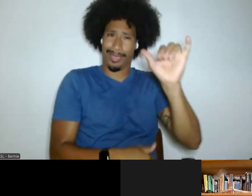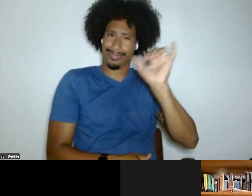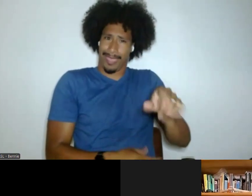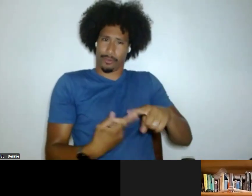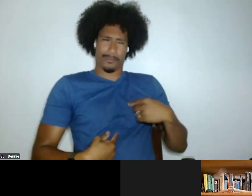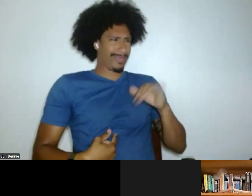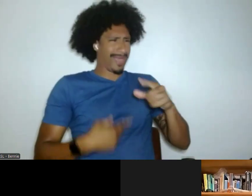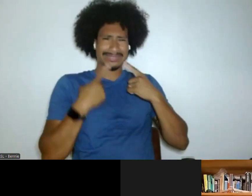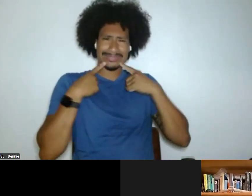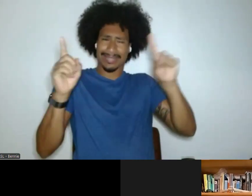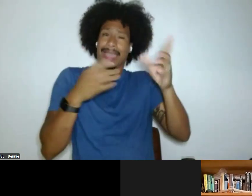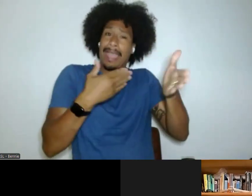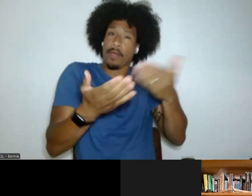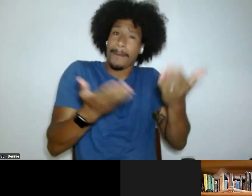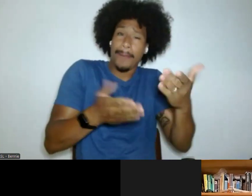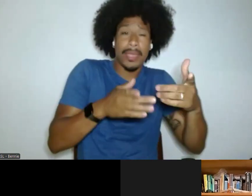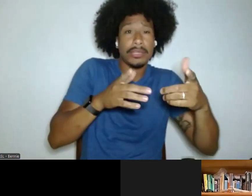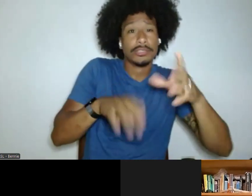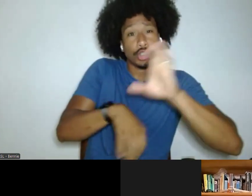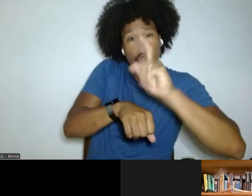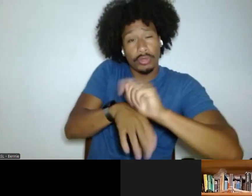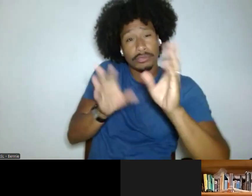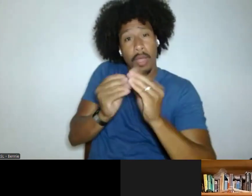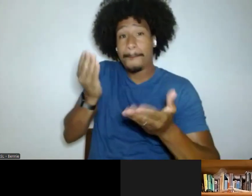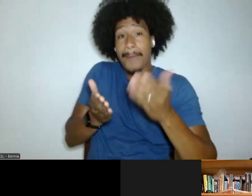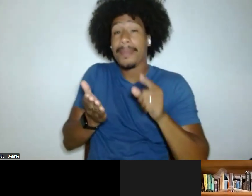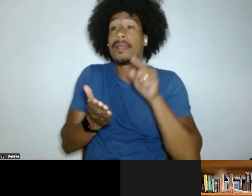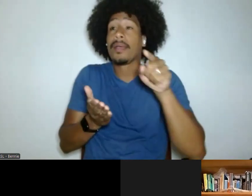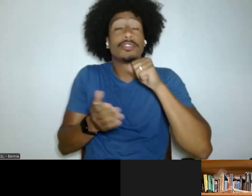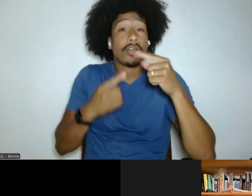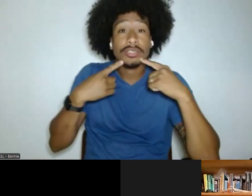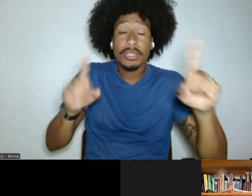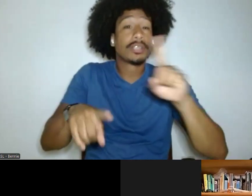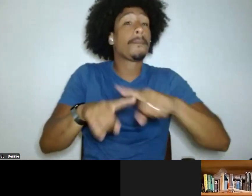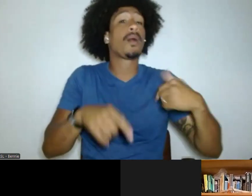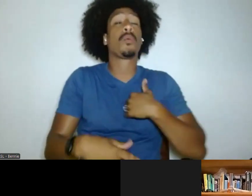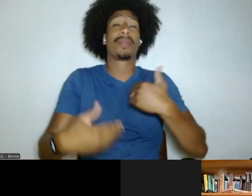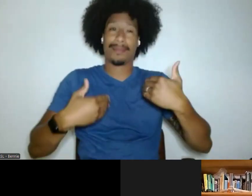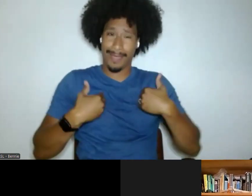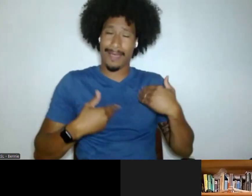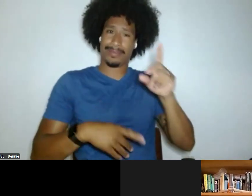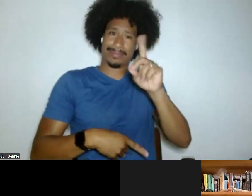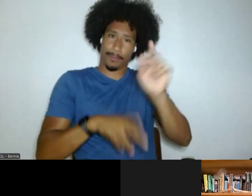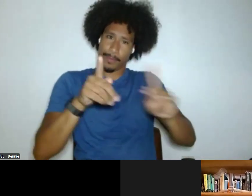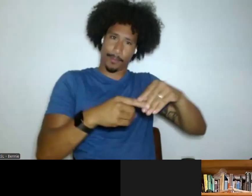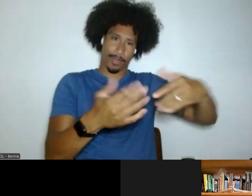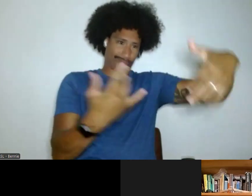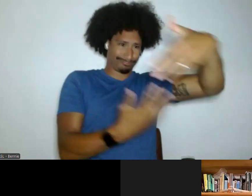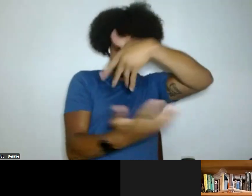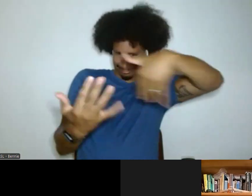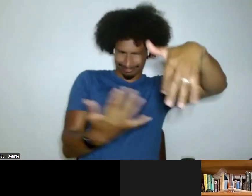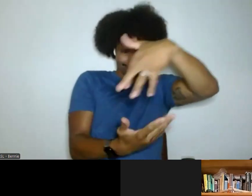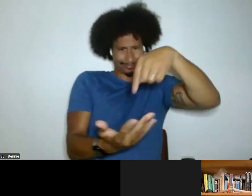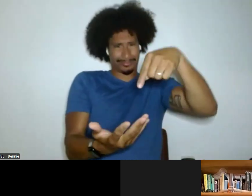success, like, we have people who wouldn't have met each other otherwise, disabled people in our region, in our community. We also, as part of this